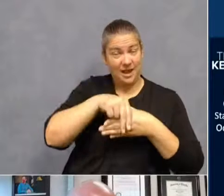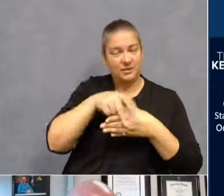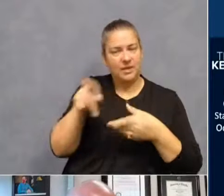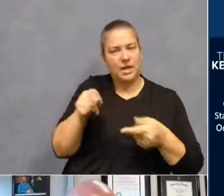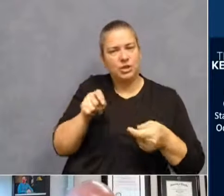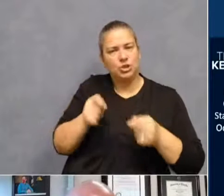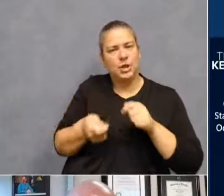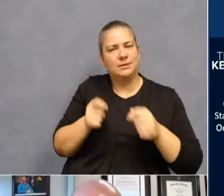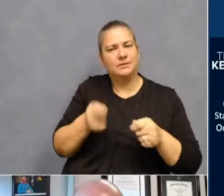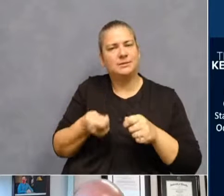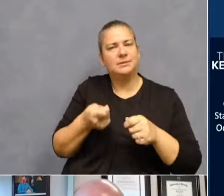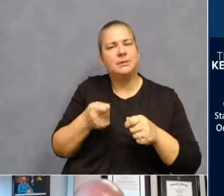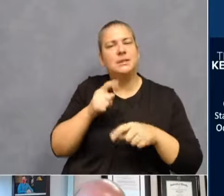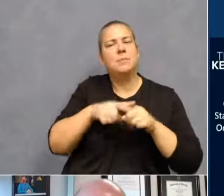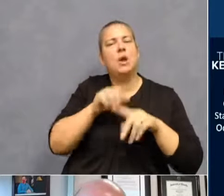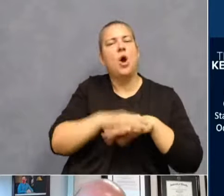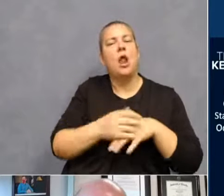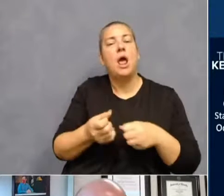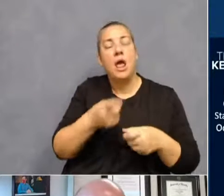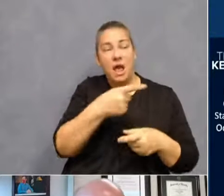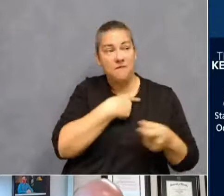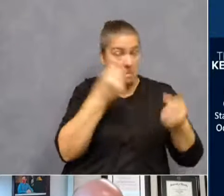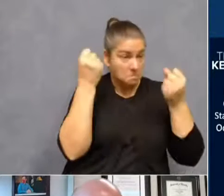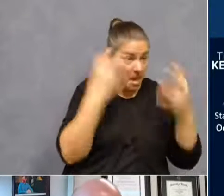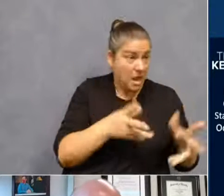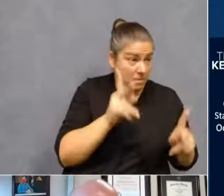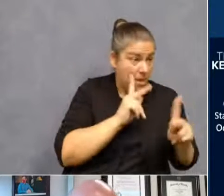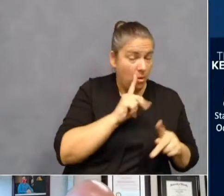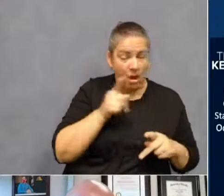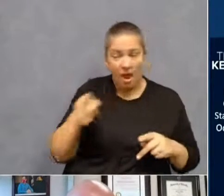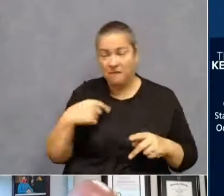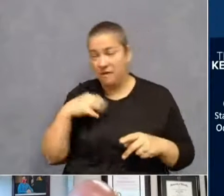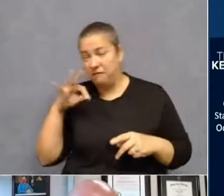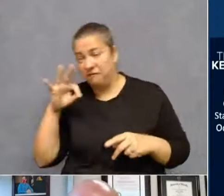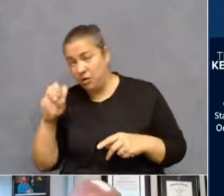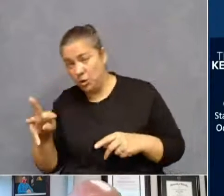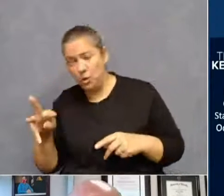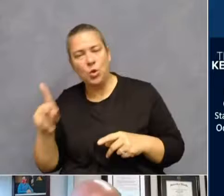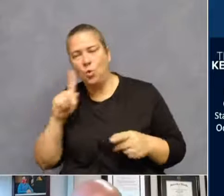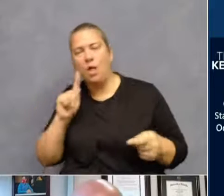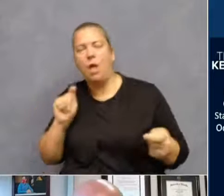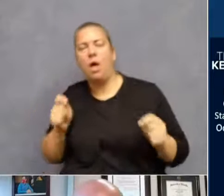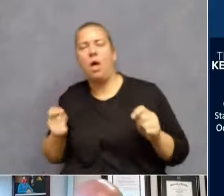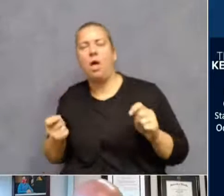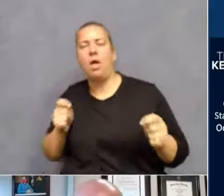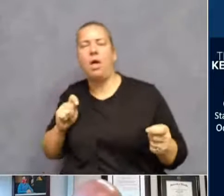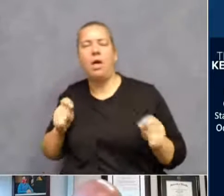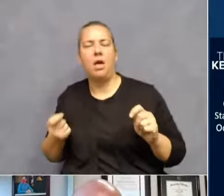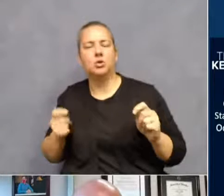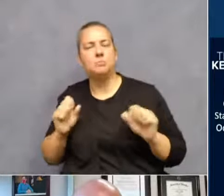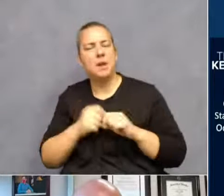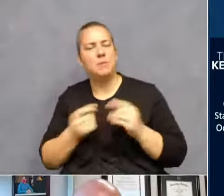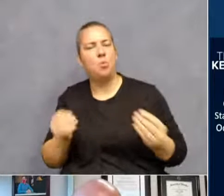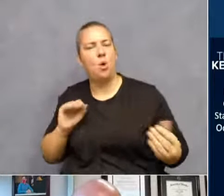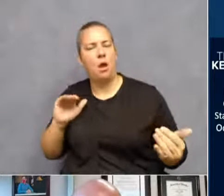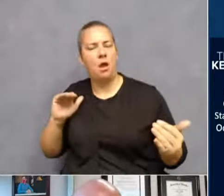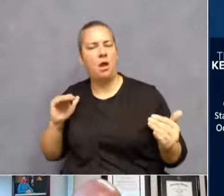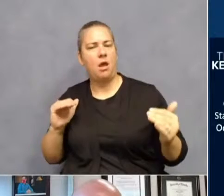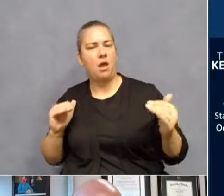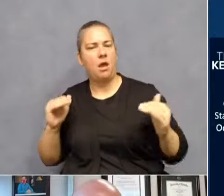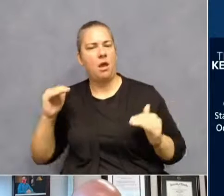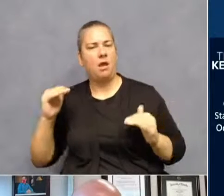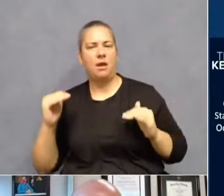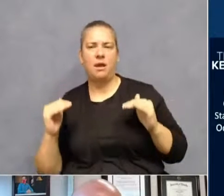number of new cases. They've changed this. It's now per 100,000 people. which is the standardized way we do it on